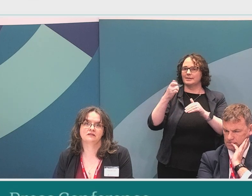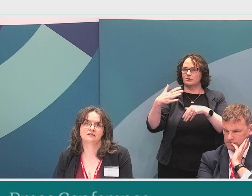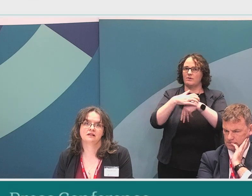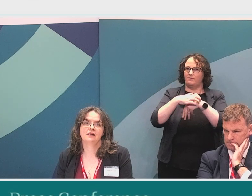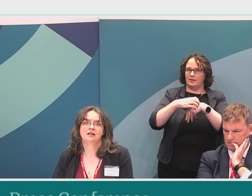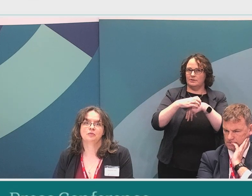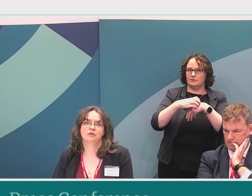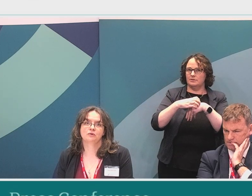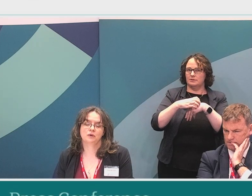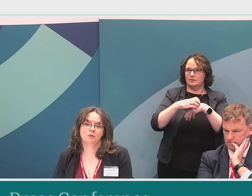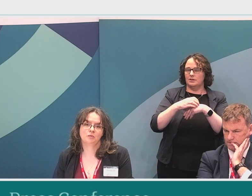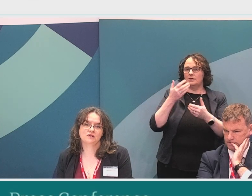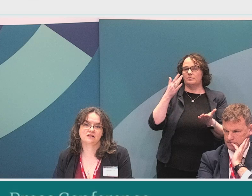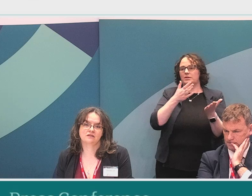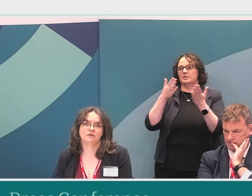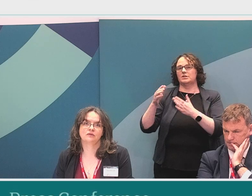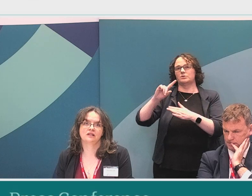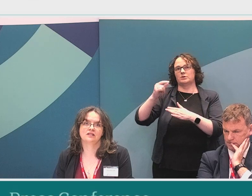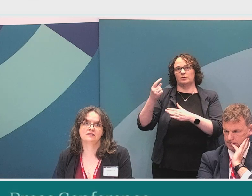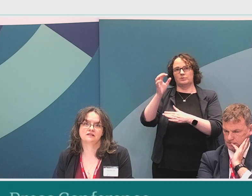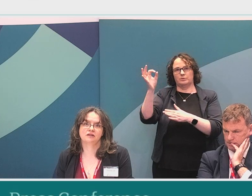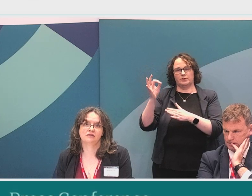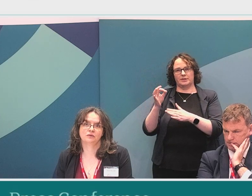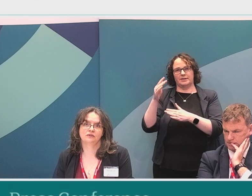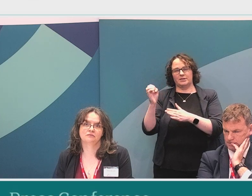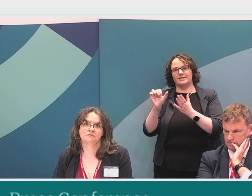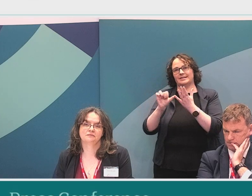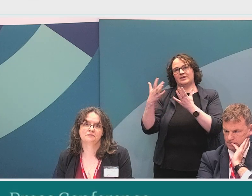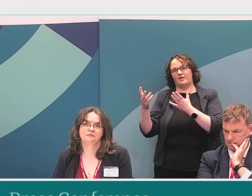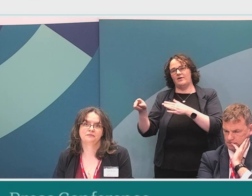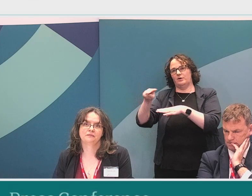acquaintance, compared with 21% of those aged 65 and over.